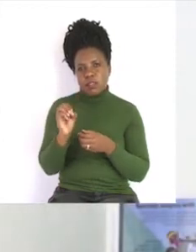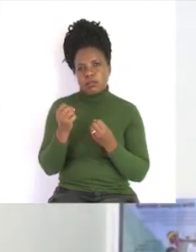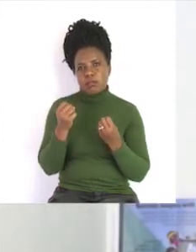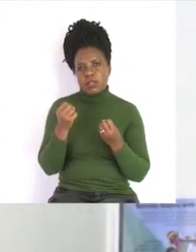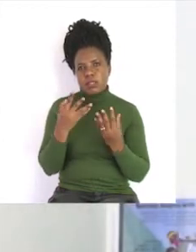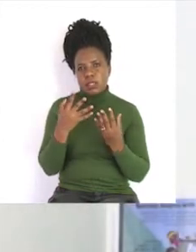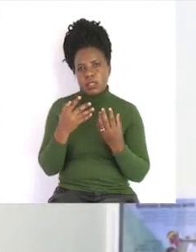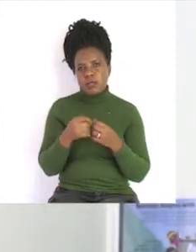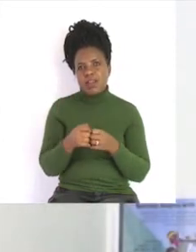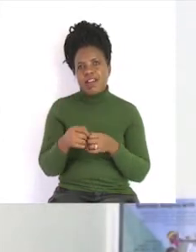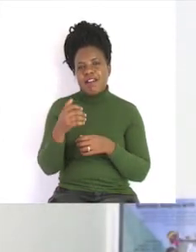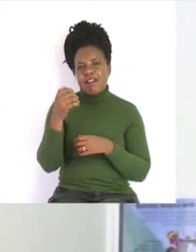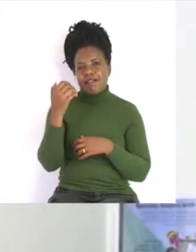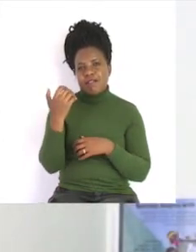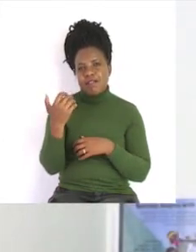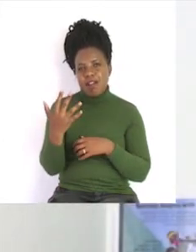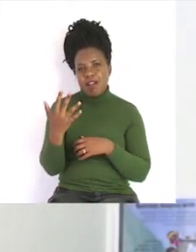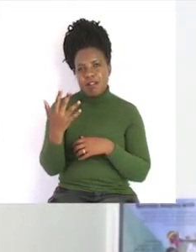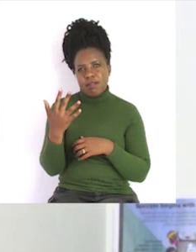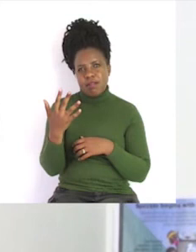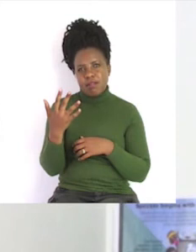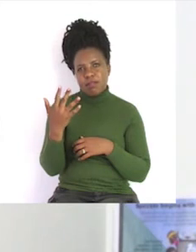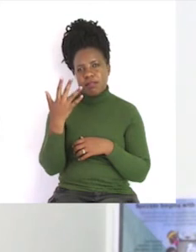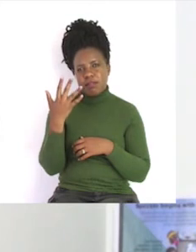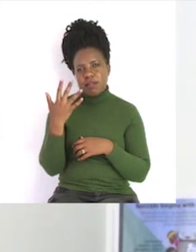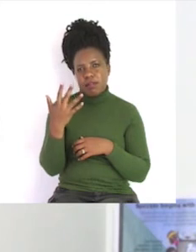40 how many times? Clarice?